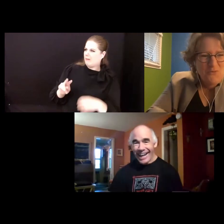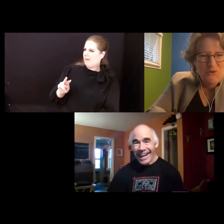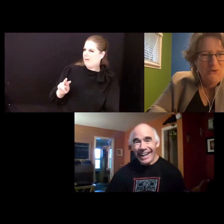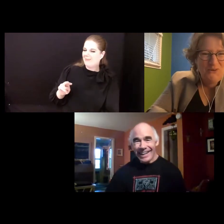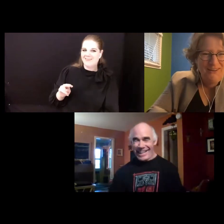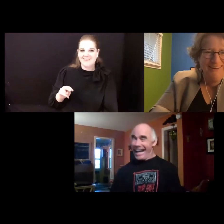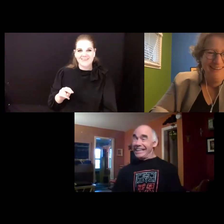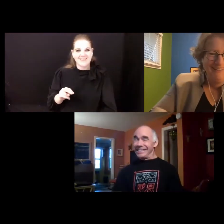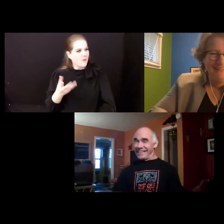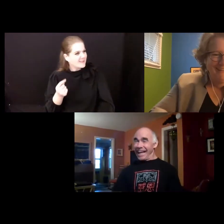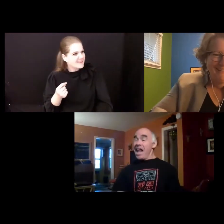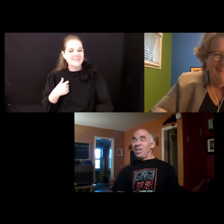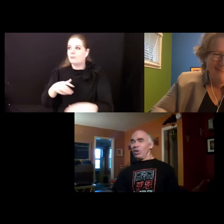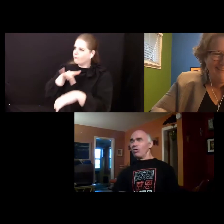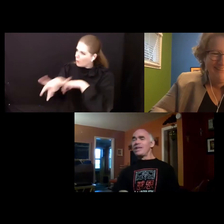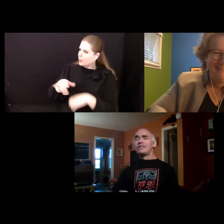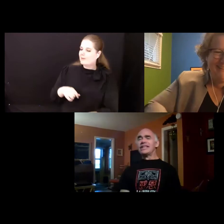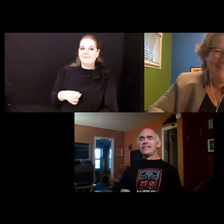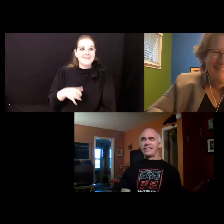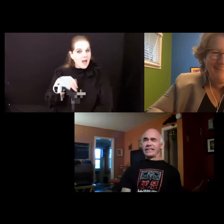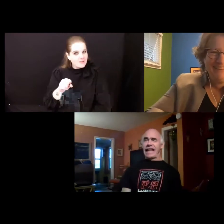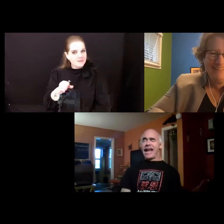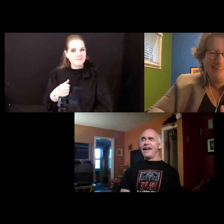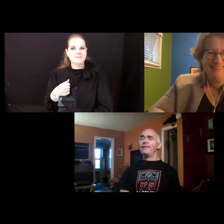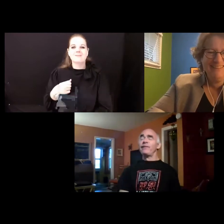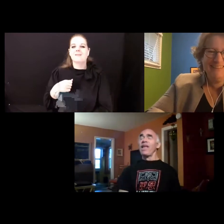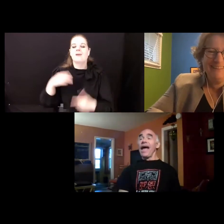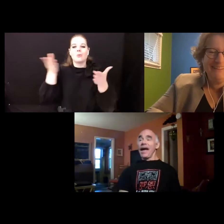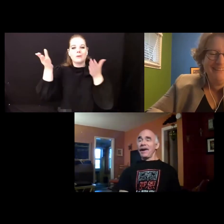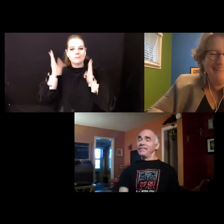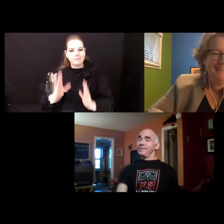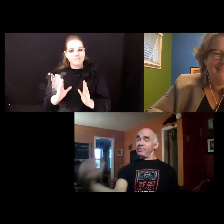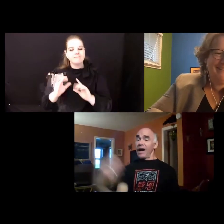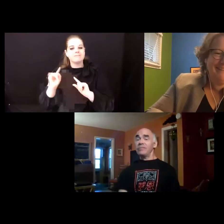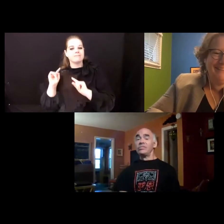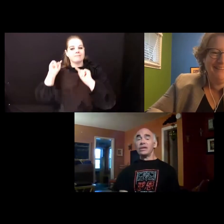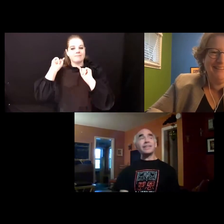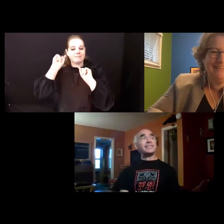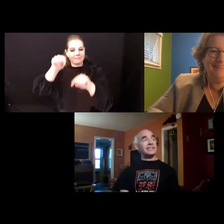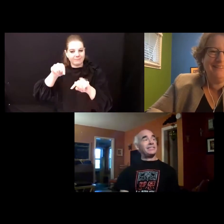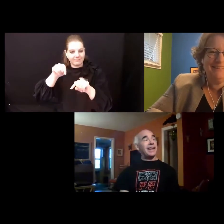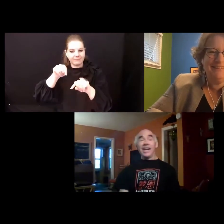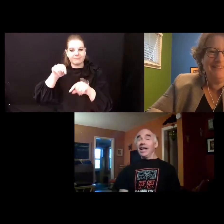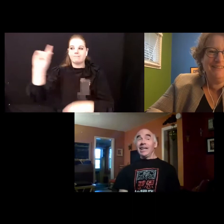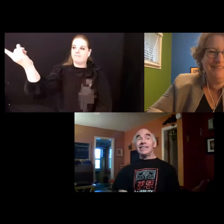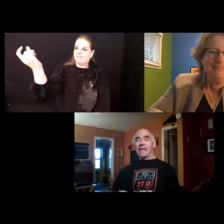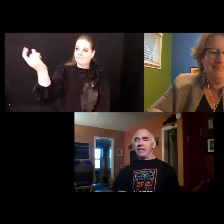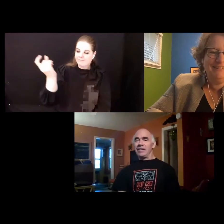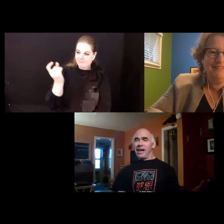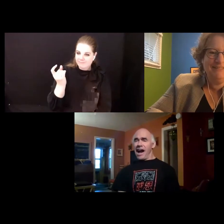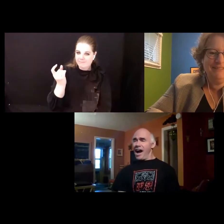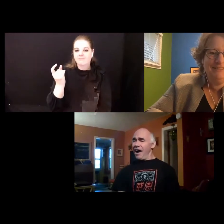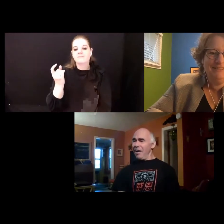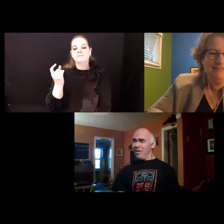So rude. Yes. The waitress came up to us and